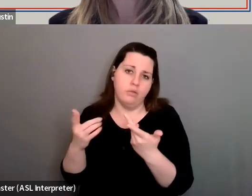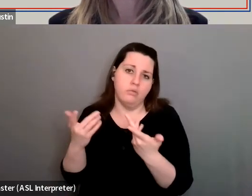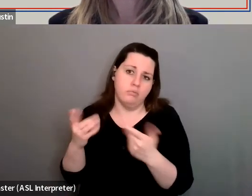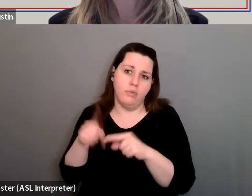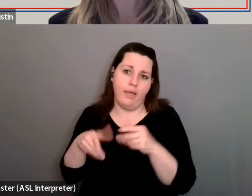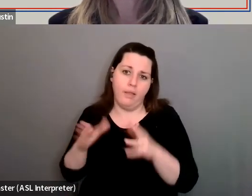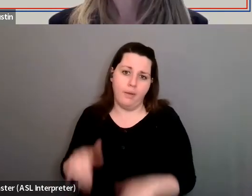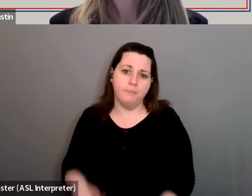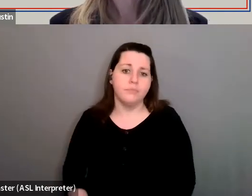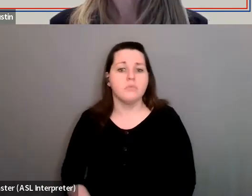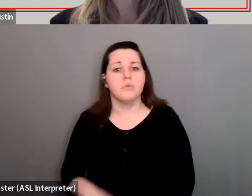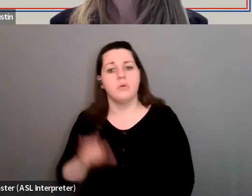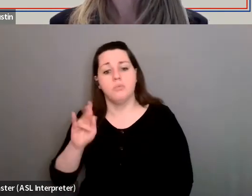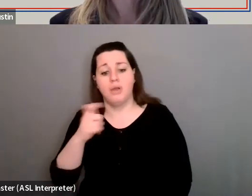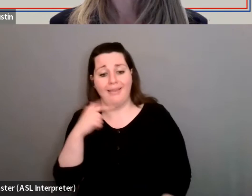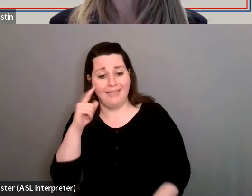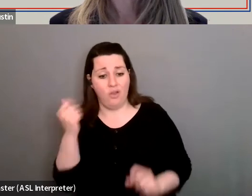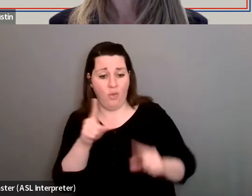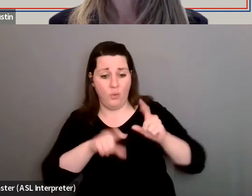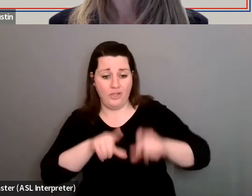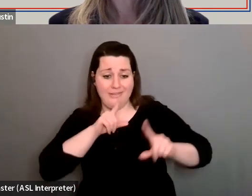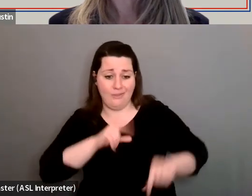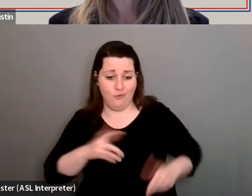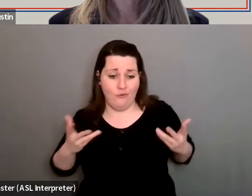Okay, I think we've covered all of the questions.